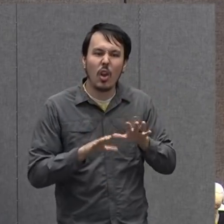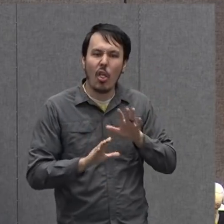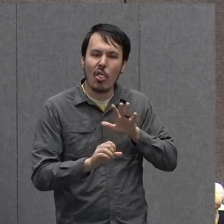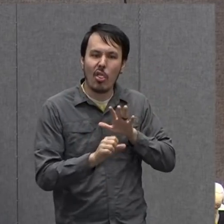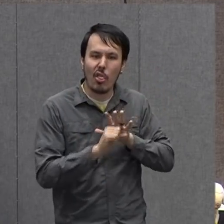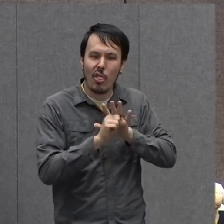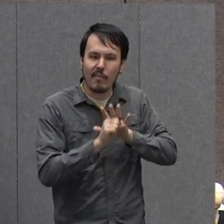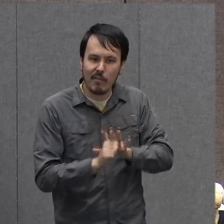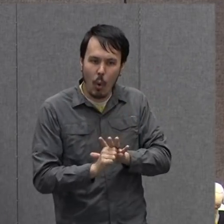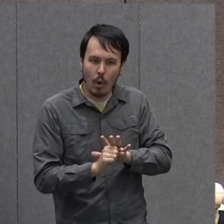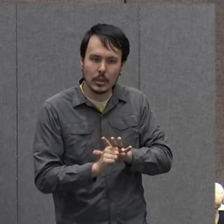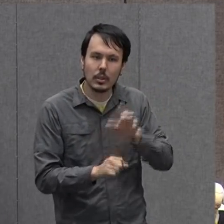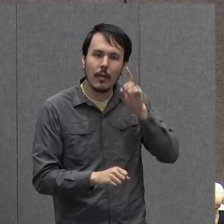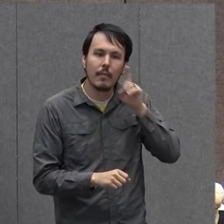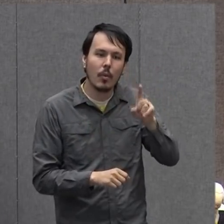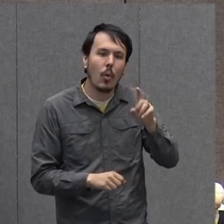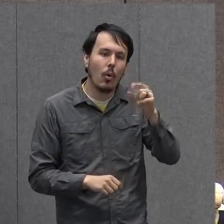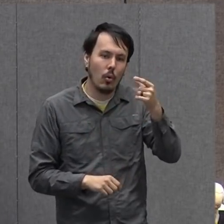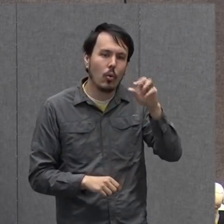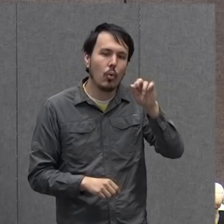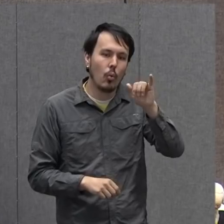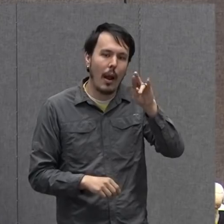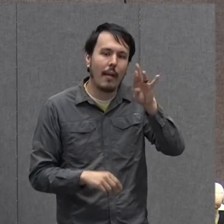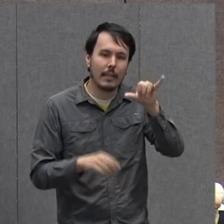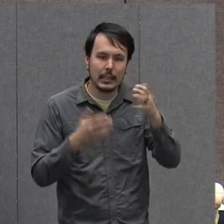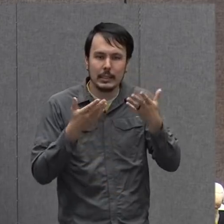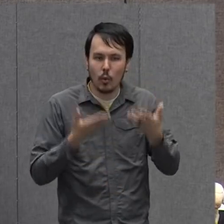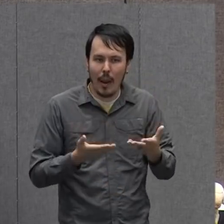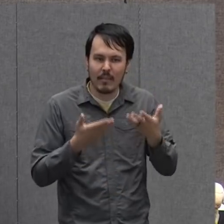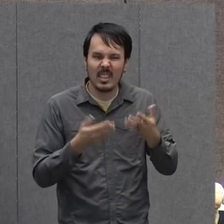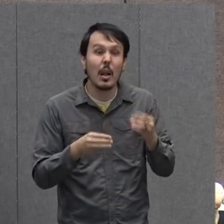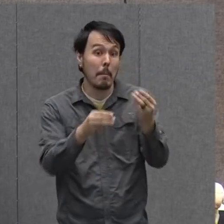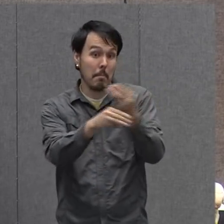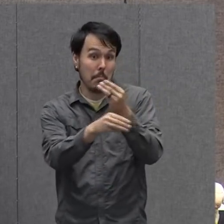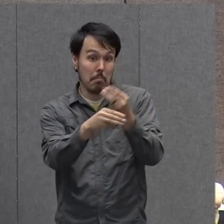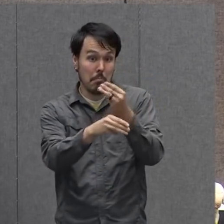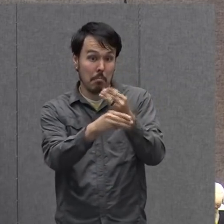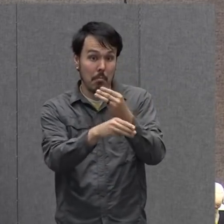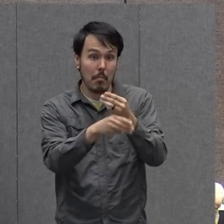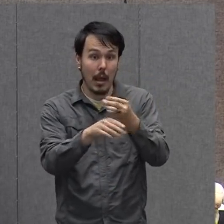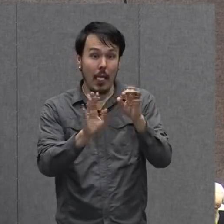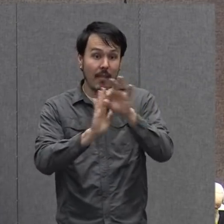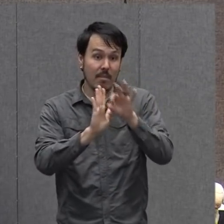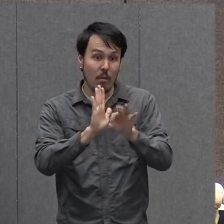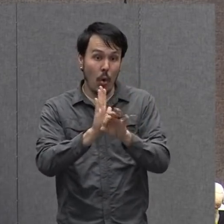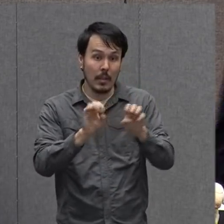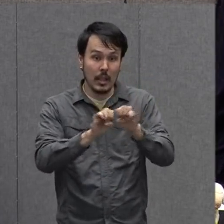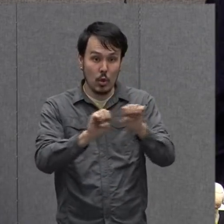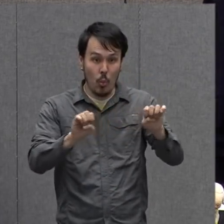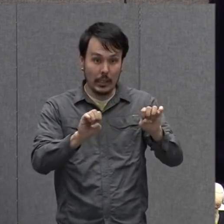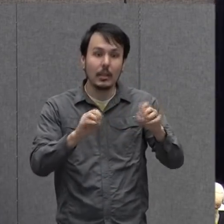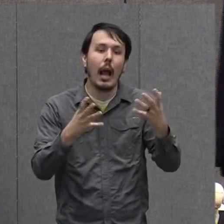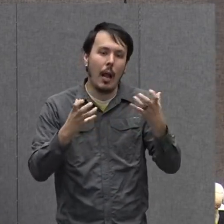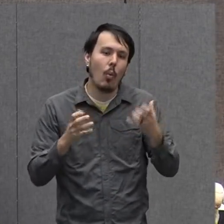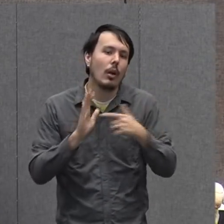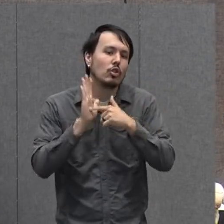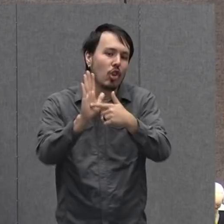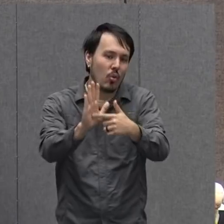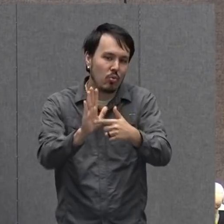We're not going to use so much our sense of hearing or our sense of smell or our sense of taste at